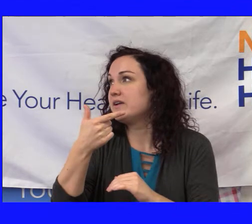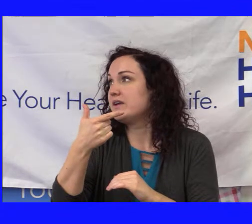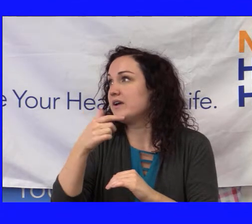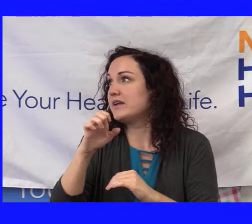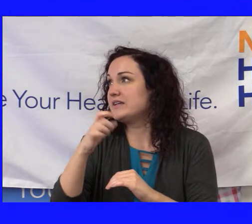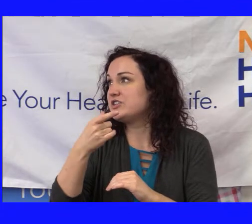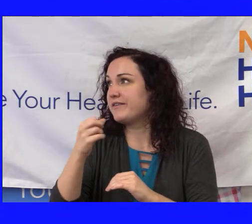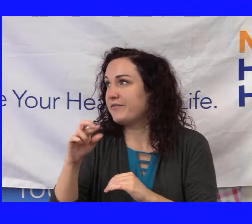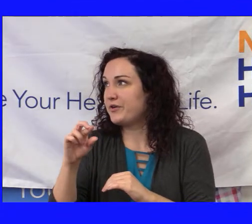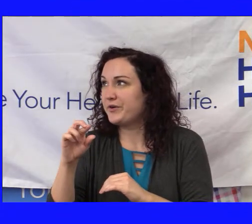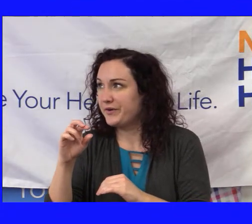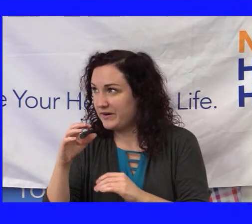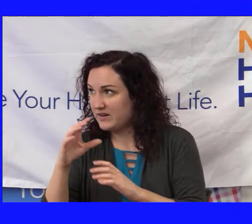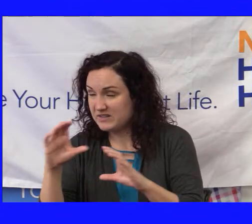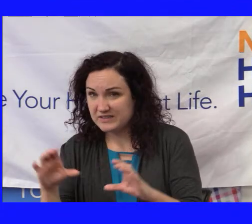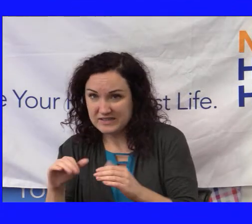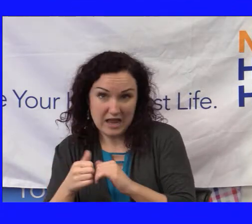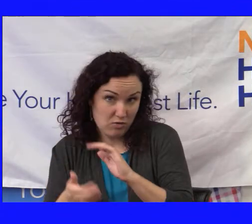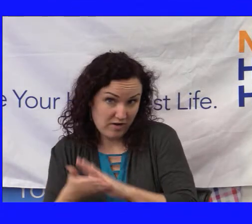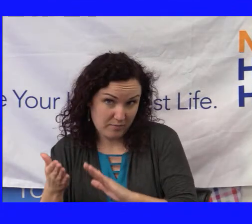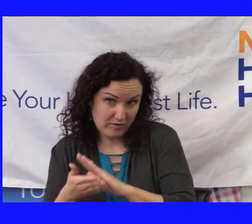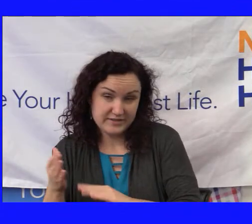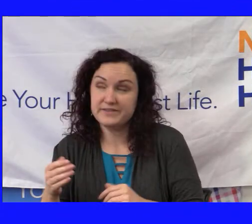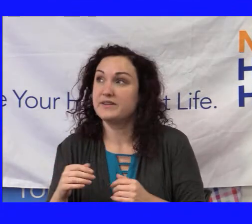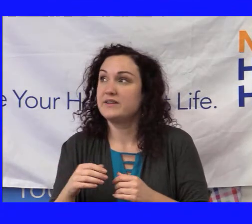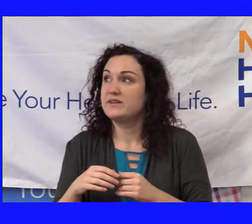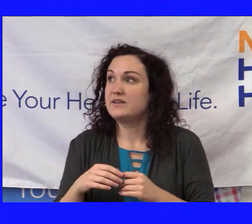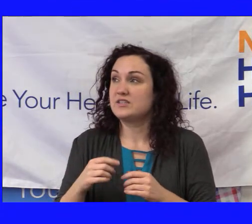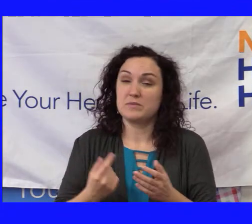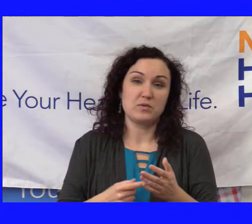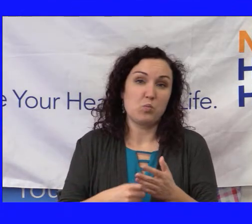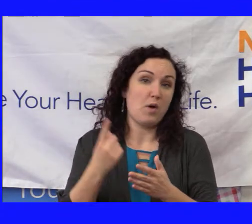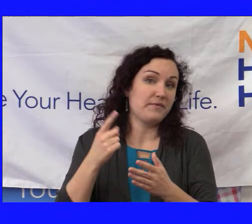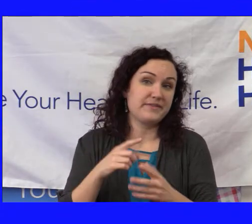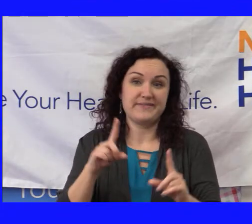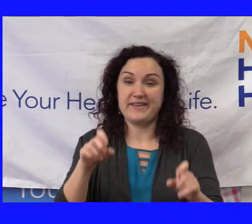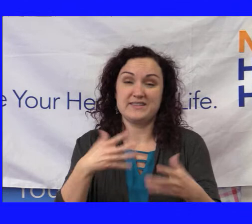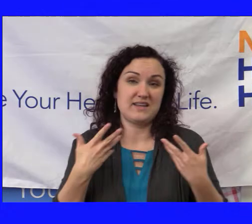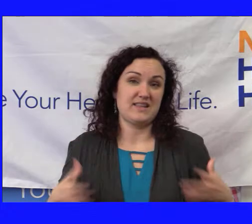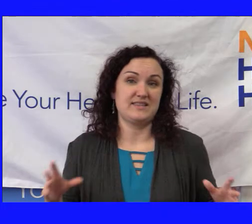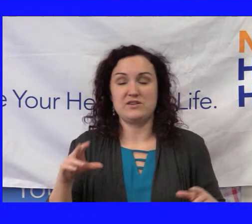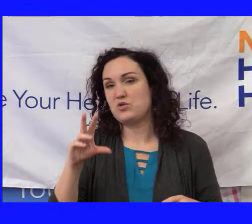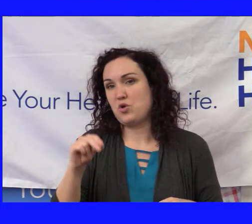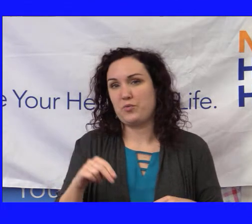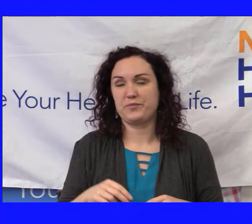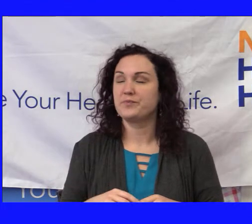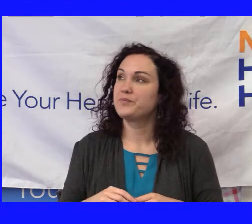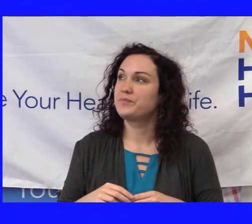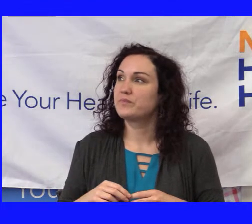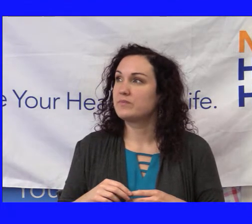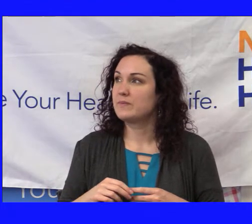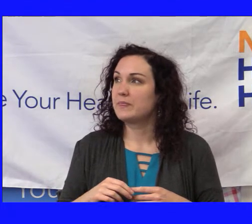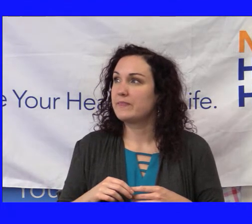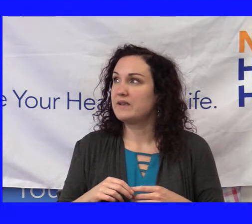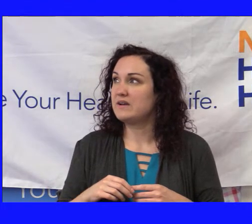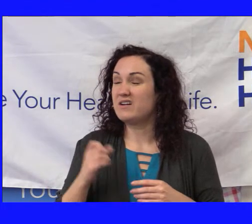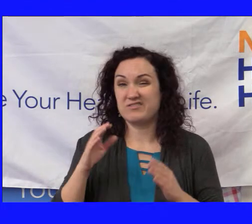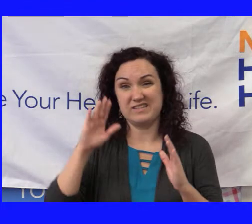a once and done test, as creatinine and GFR is not in steady state. It is